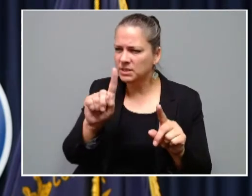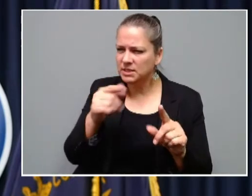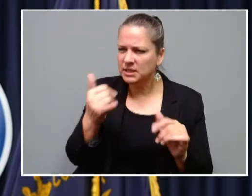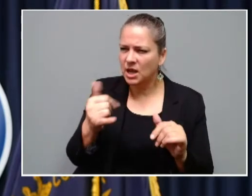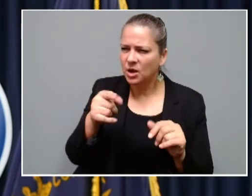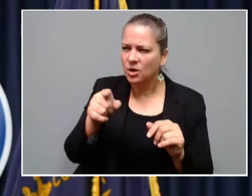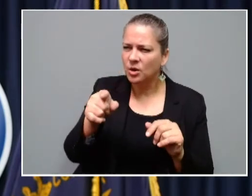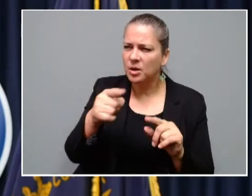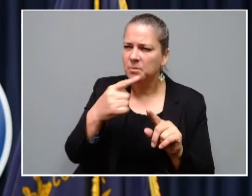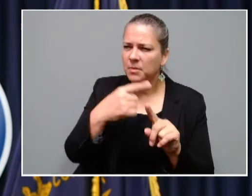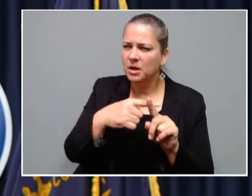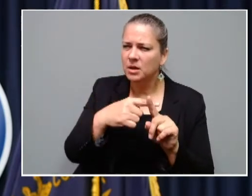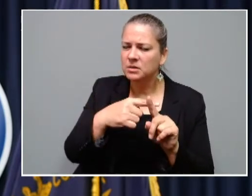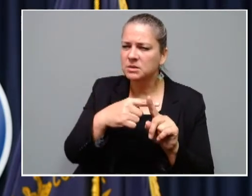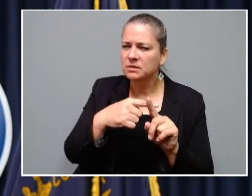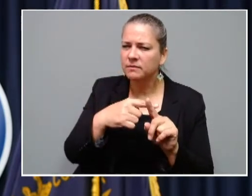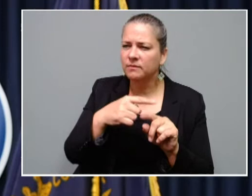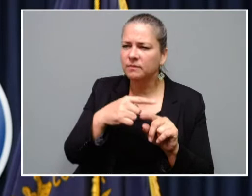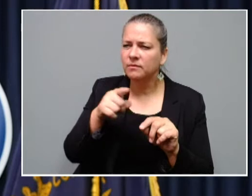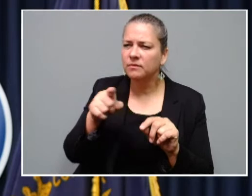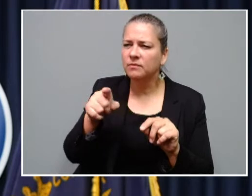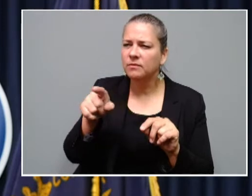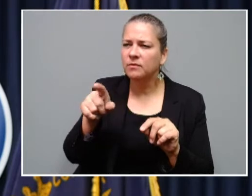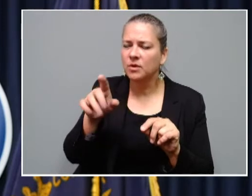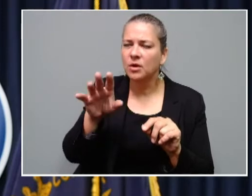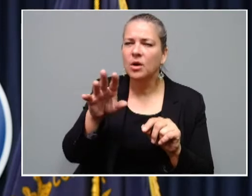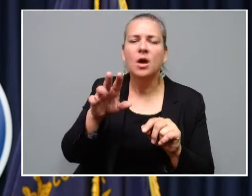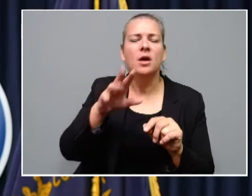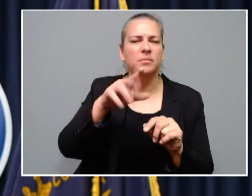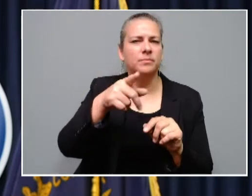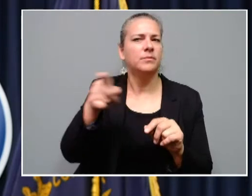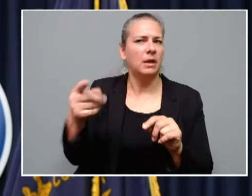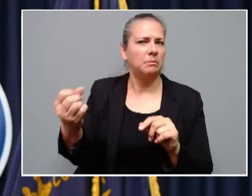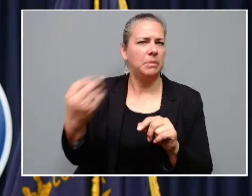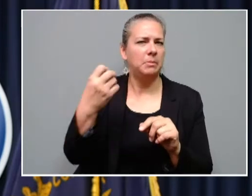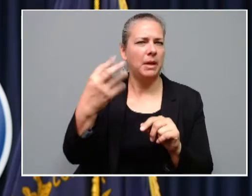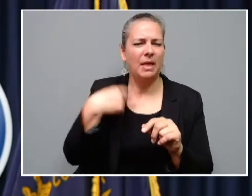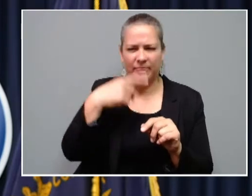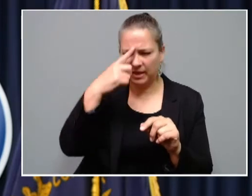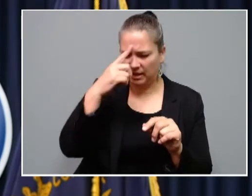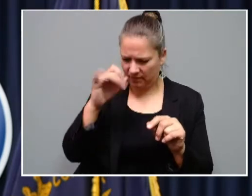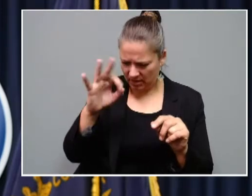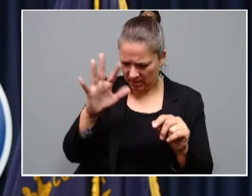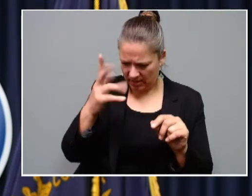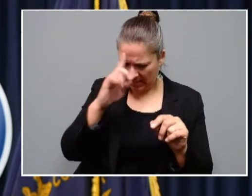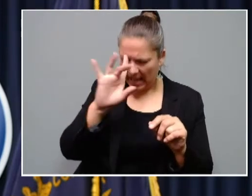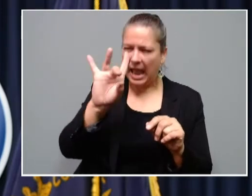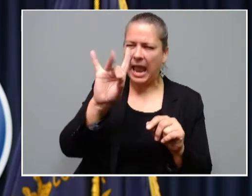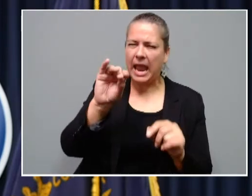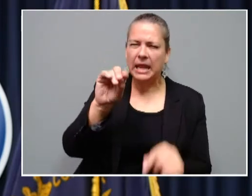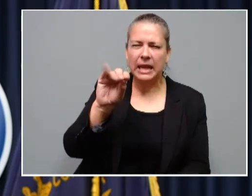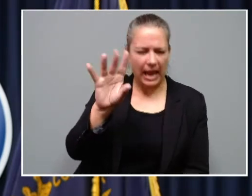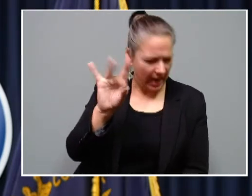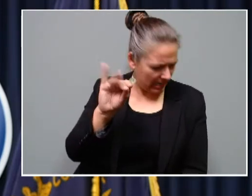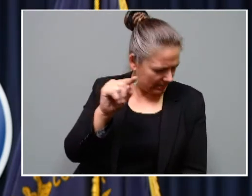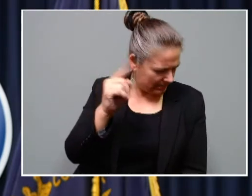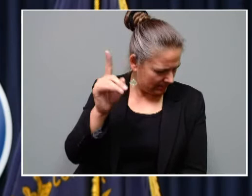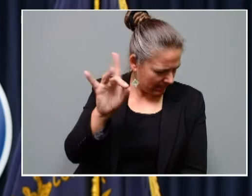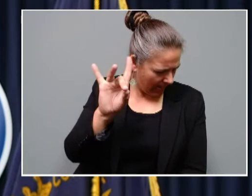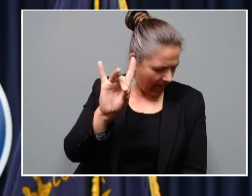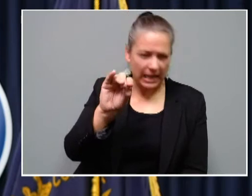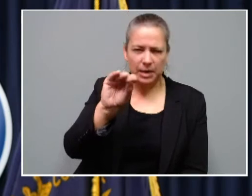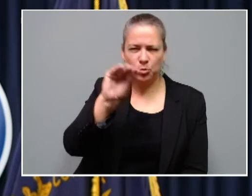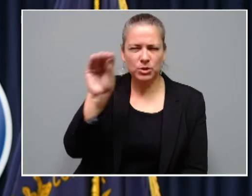It's a 4 to 1. It's a 4.3 to 1 ratio. Yeah, but I was trying to think of 80 something percent of